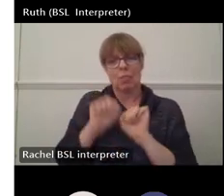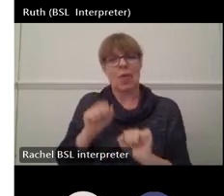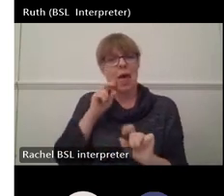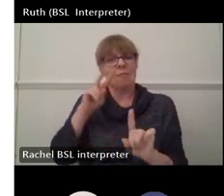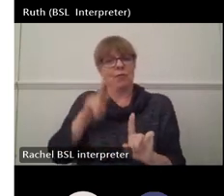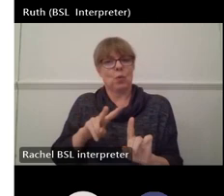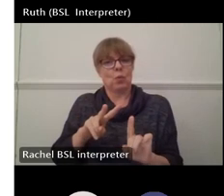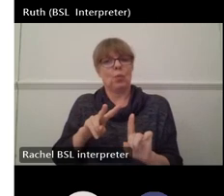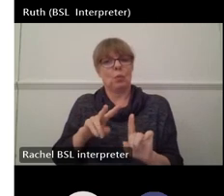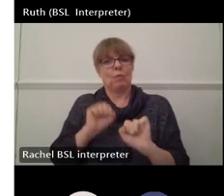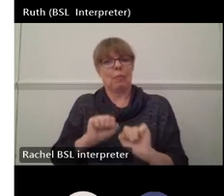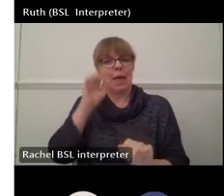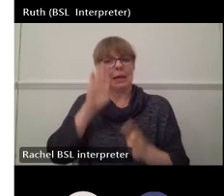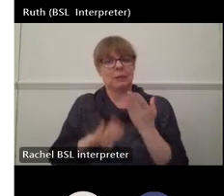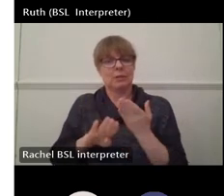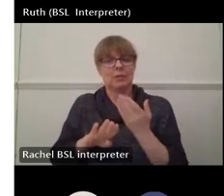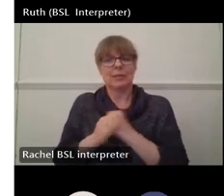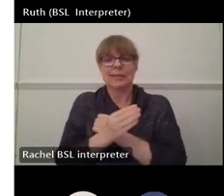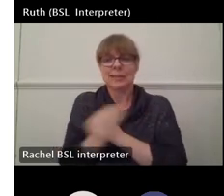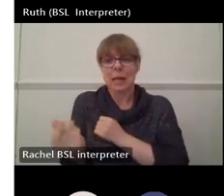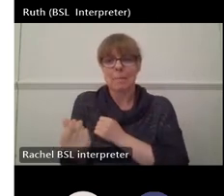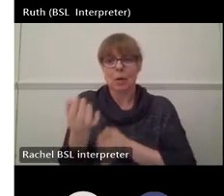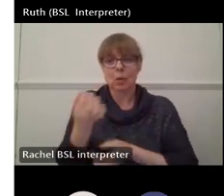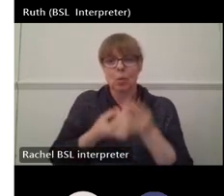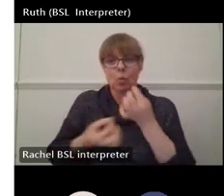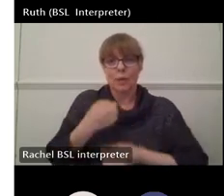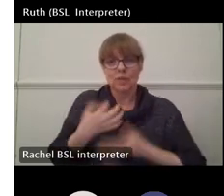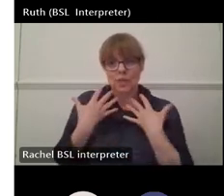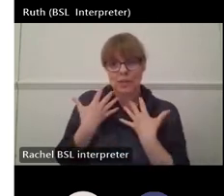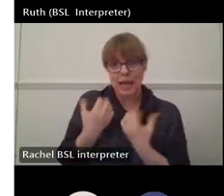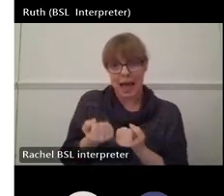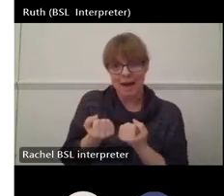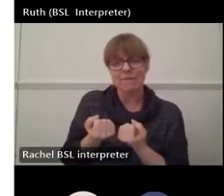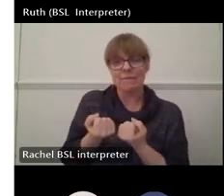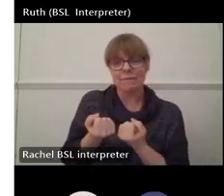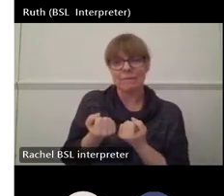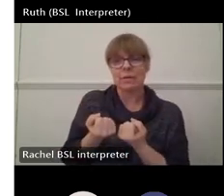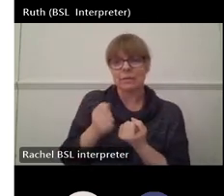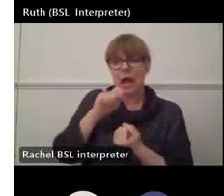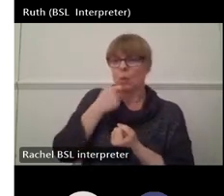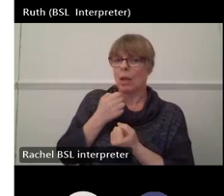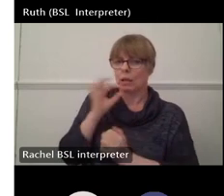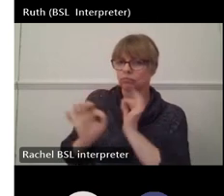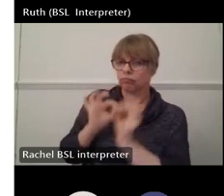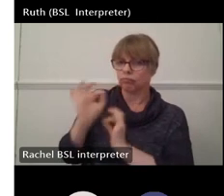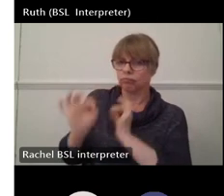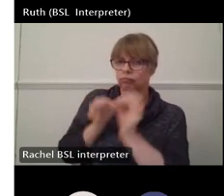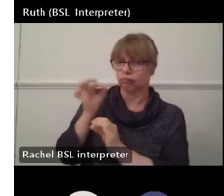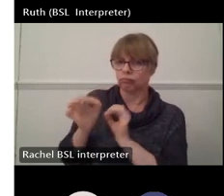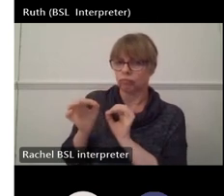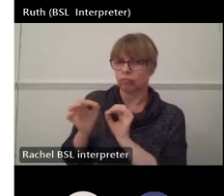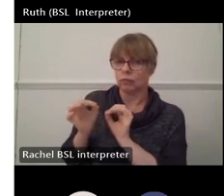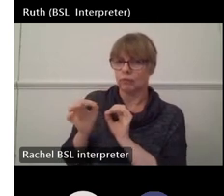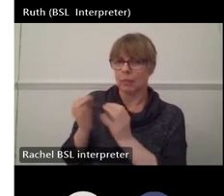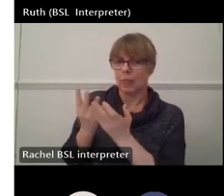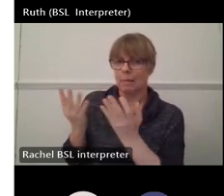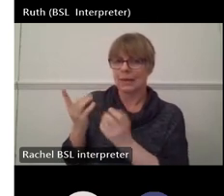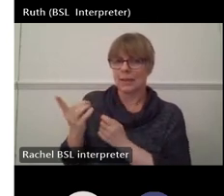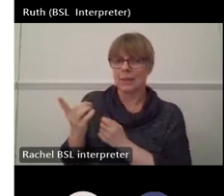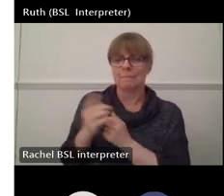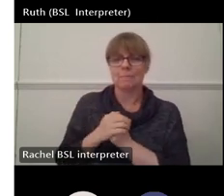perspective. We have got some questions, and I will be fielding those at that point. And I really